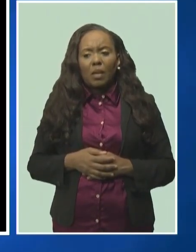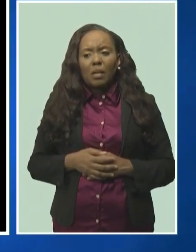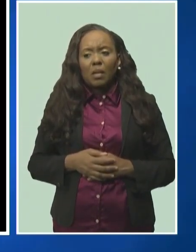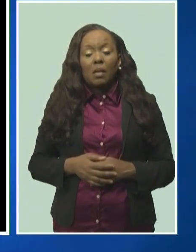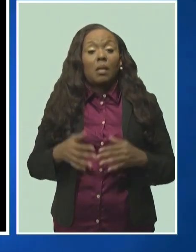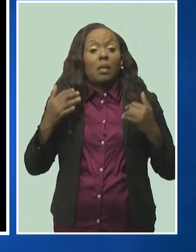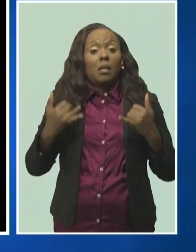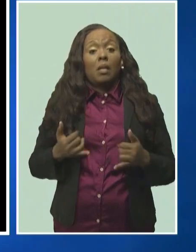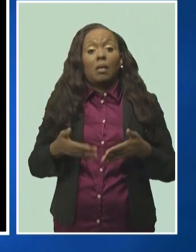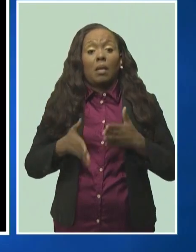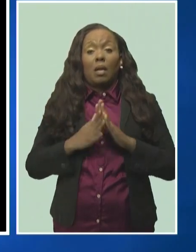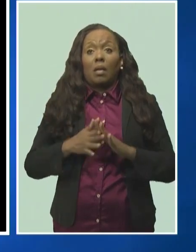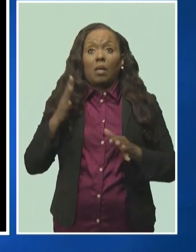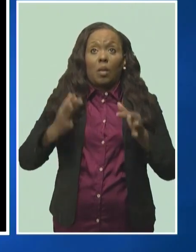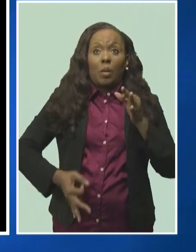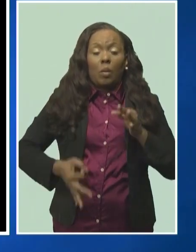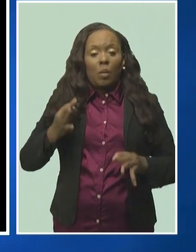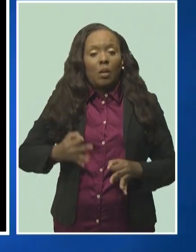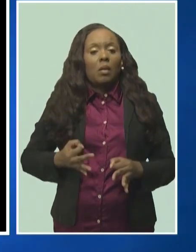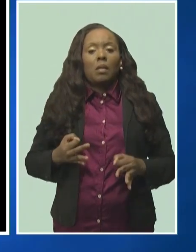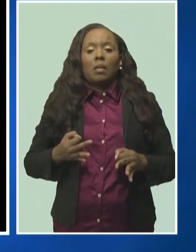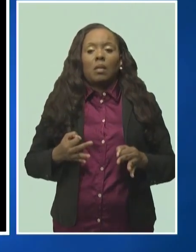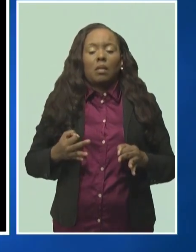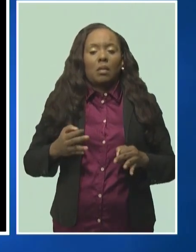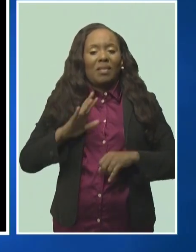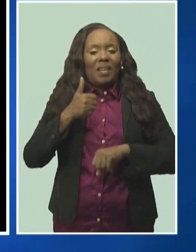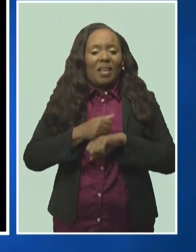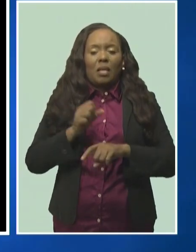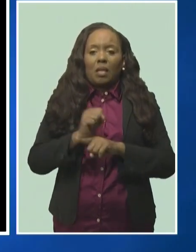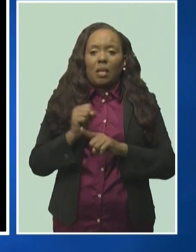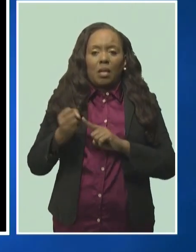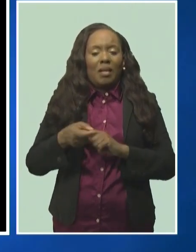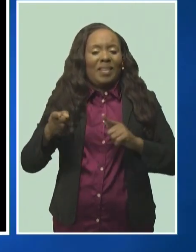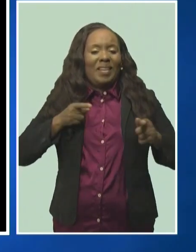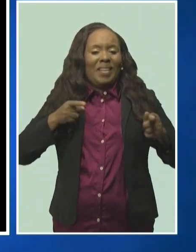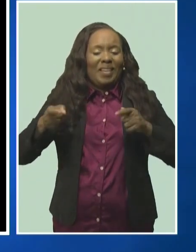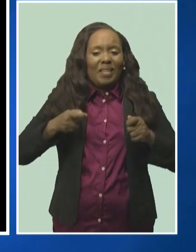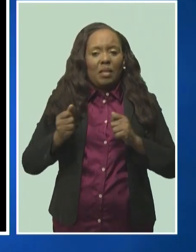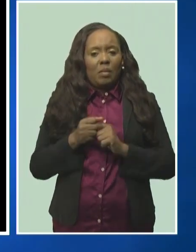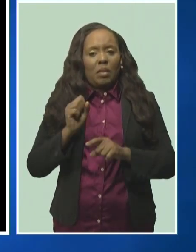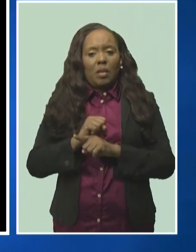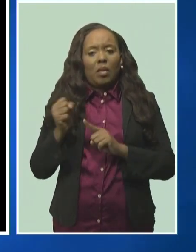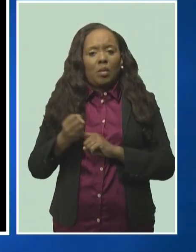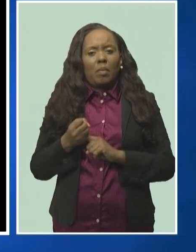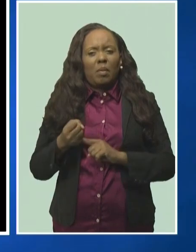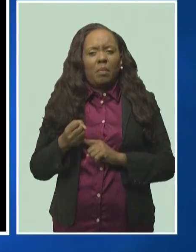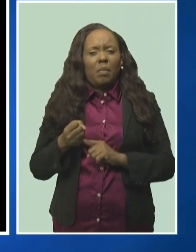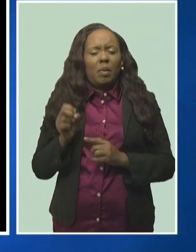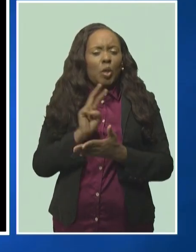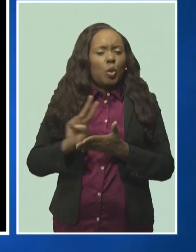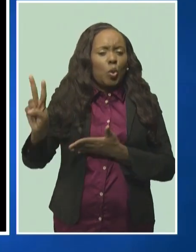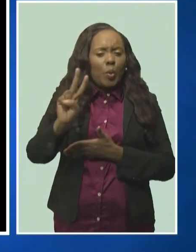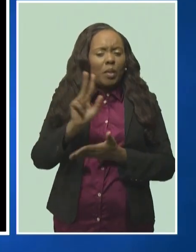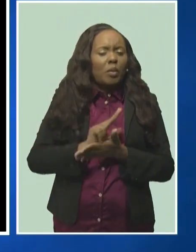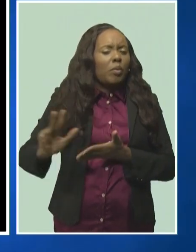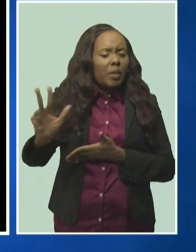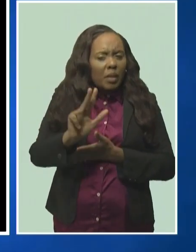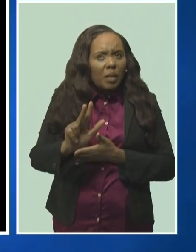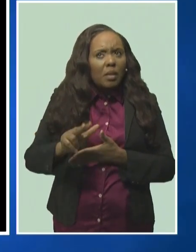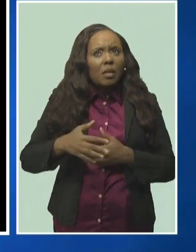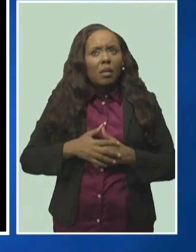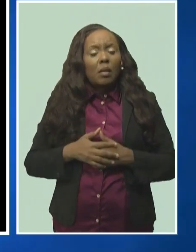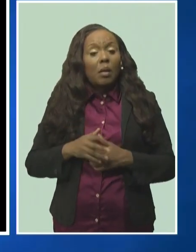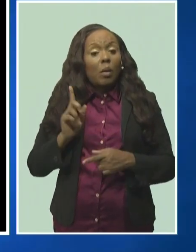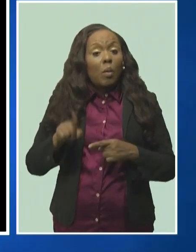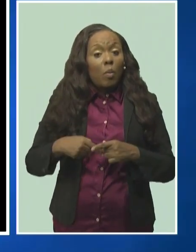to institute provisional measures to address the referendum, which is in 2-3 weeks' time. And then when they've done that, and we don't know